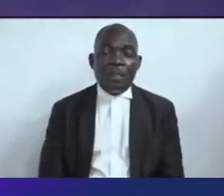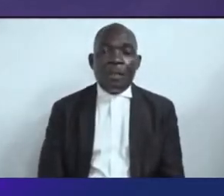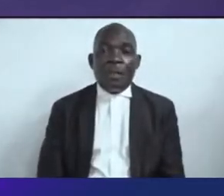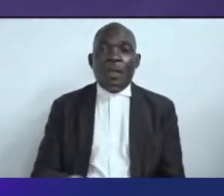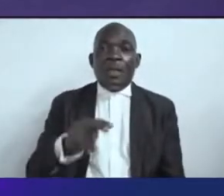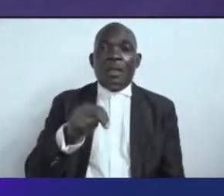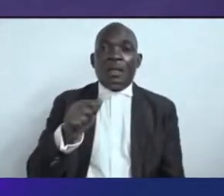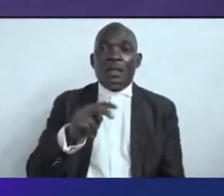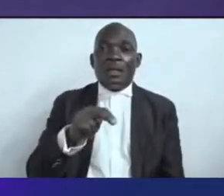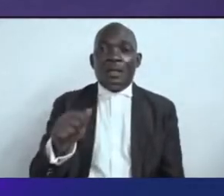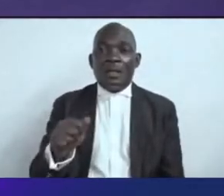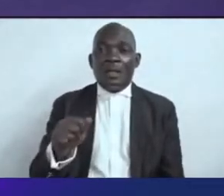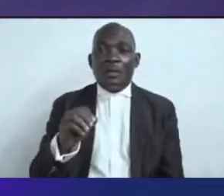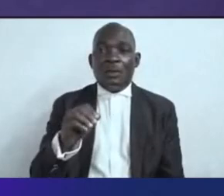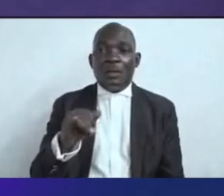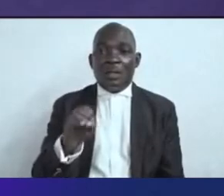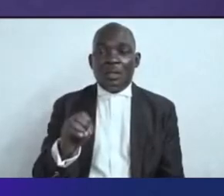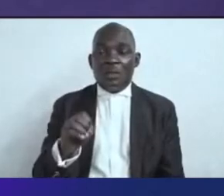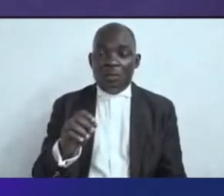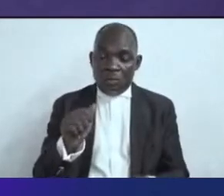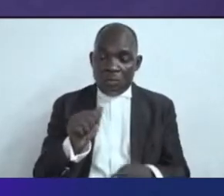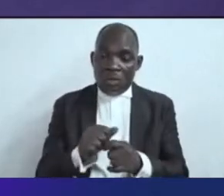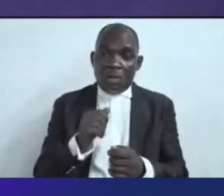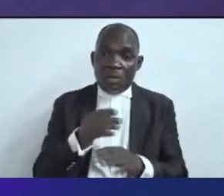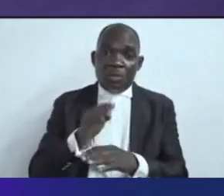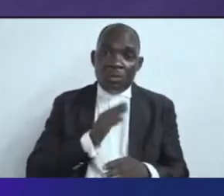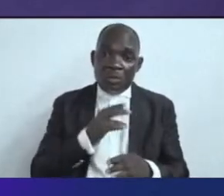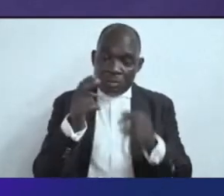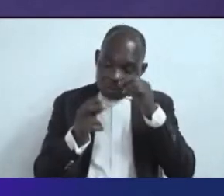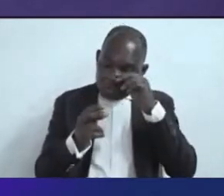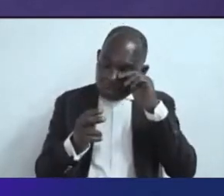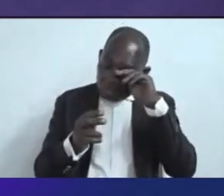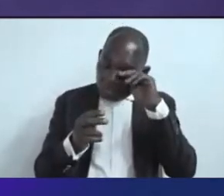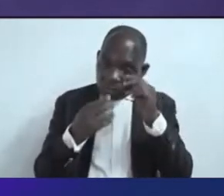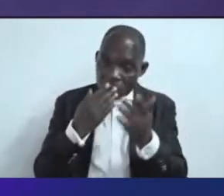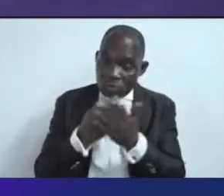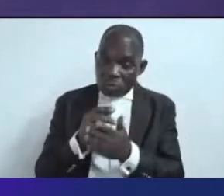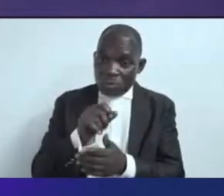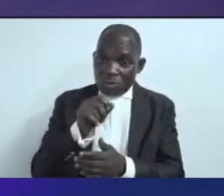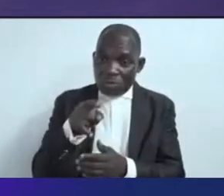Nanauye and Cocoa Board, I think that's a good question.